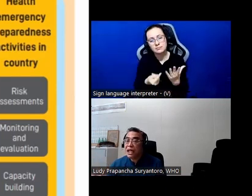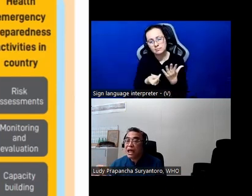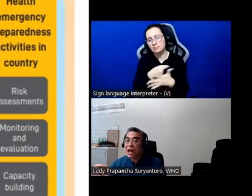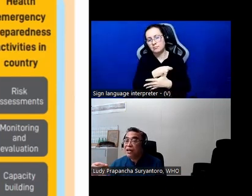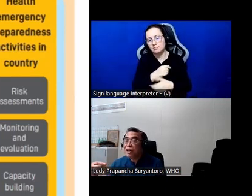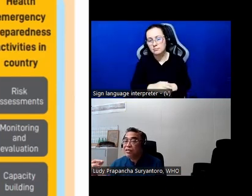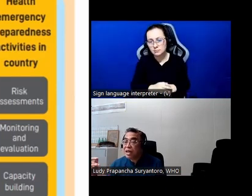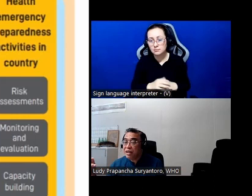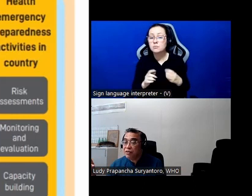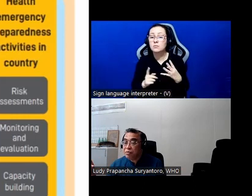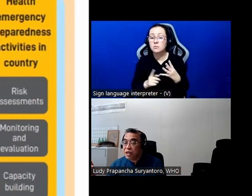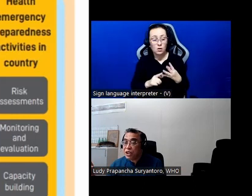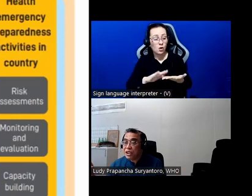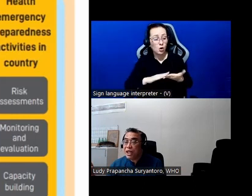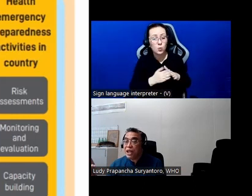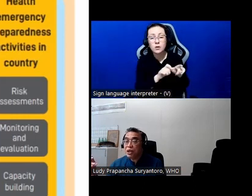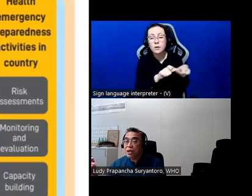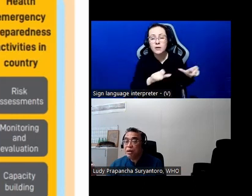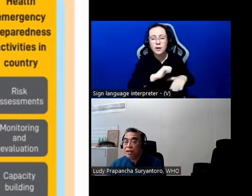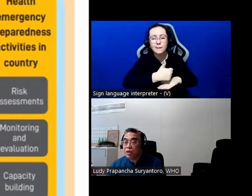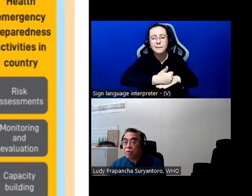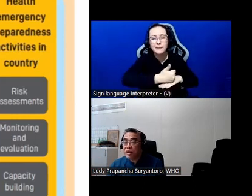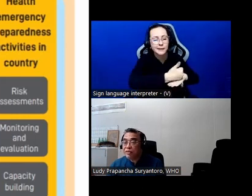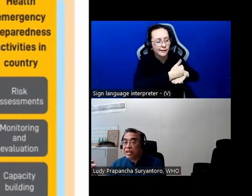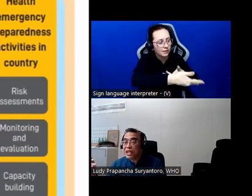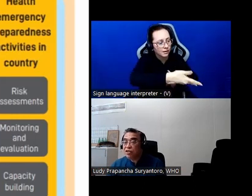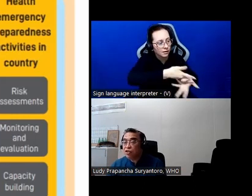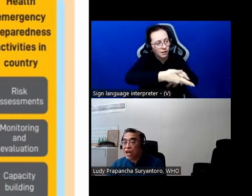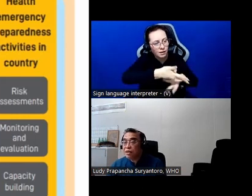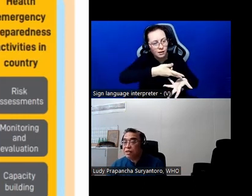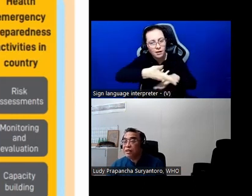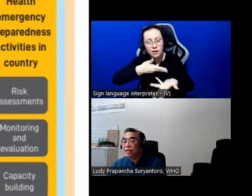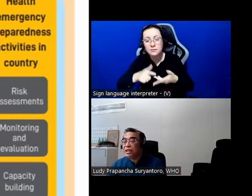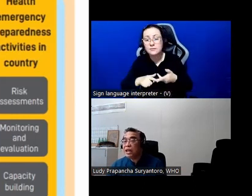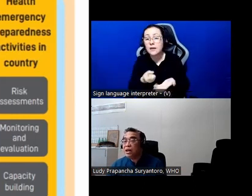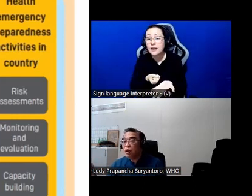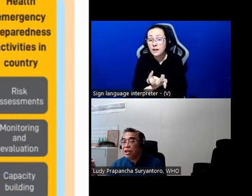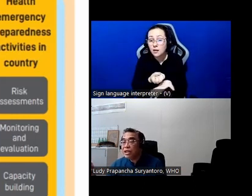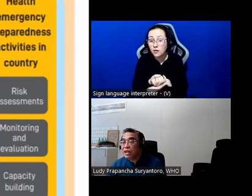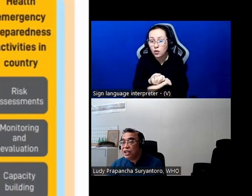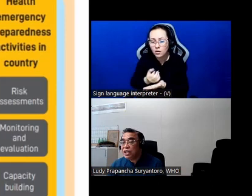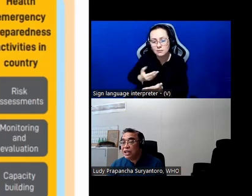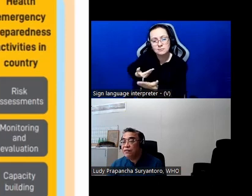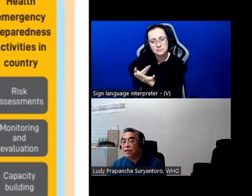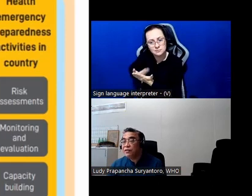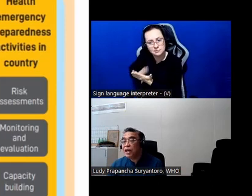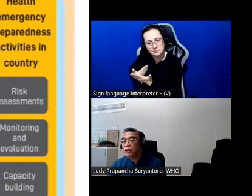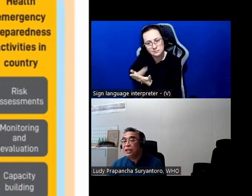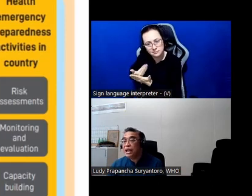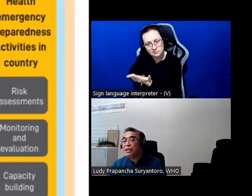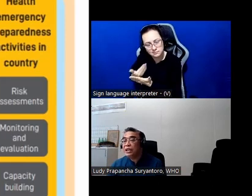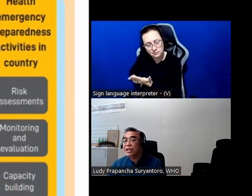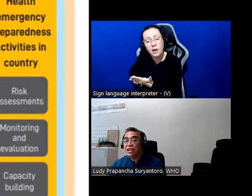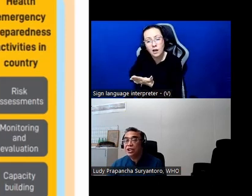vulnerability, evidence and data information, commerce and industry and businesses, organization and delivery of